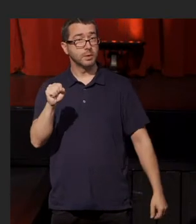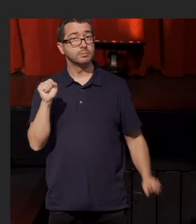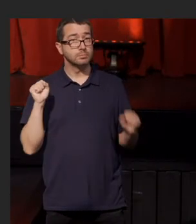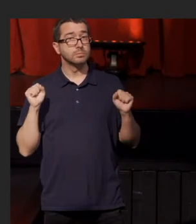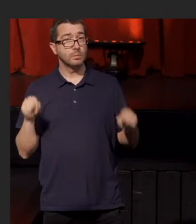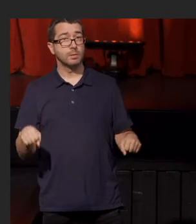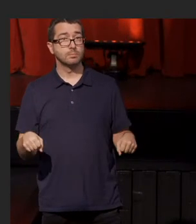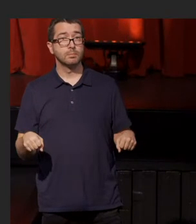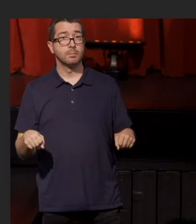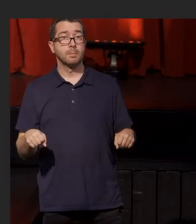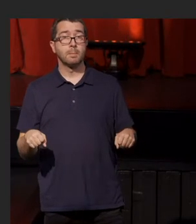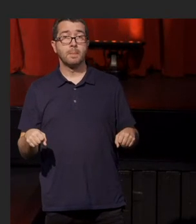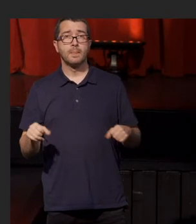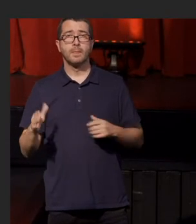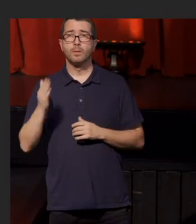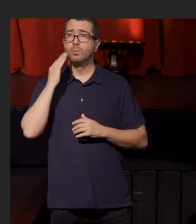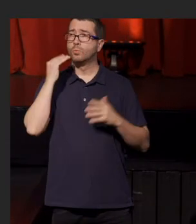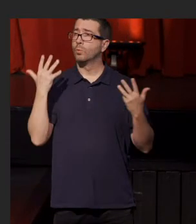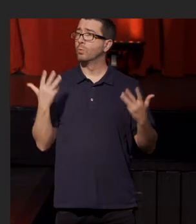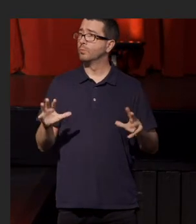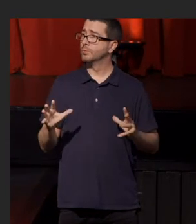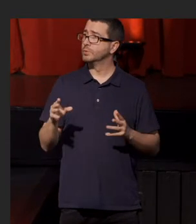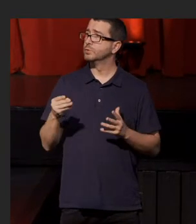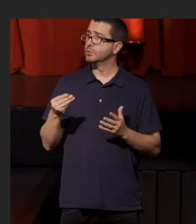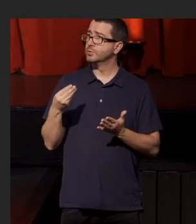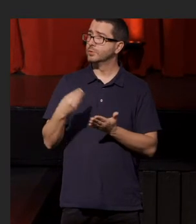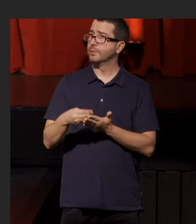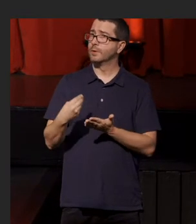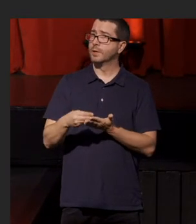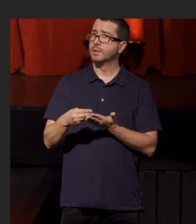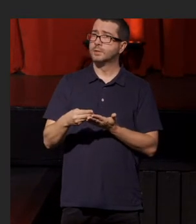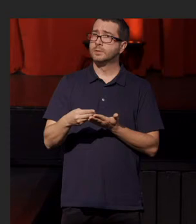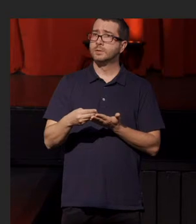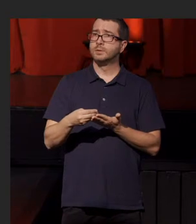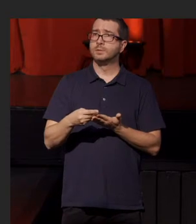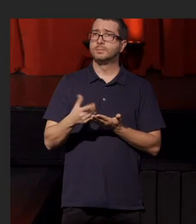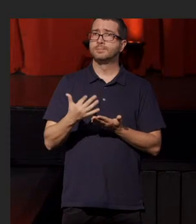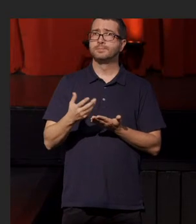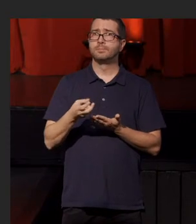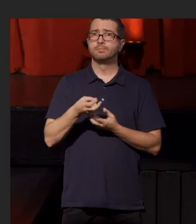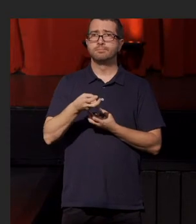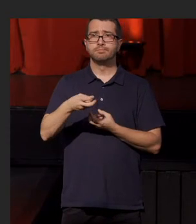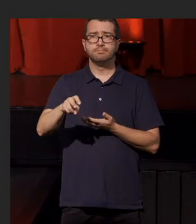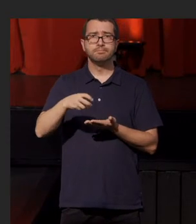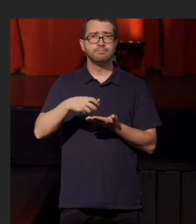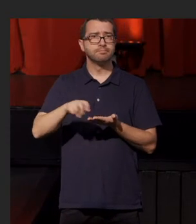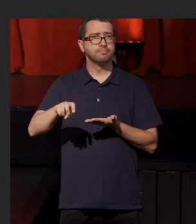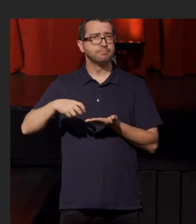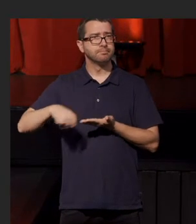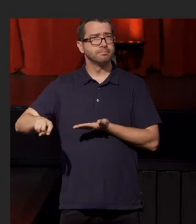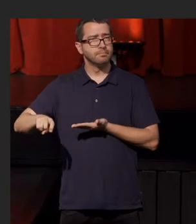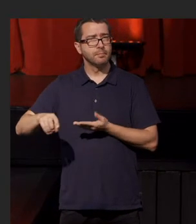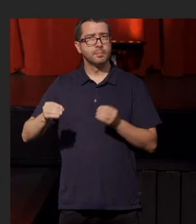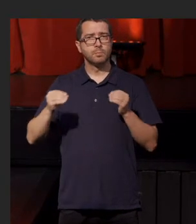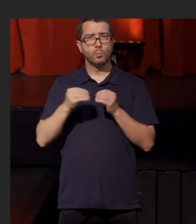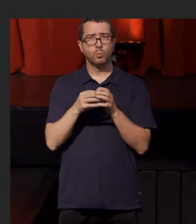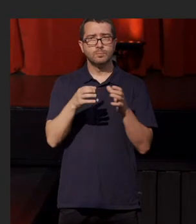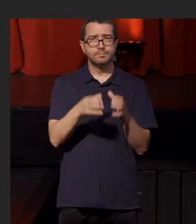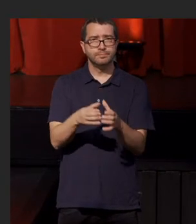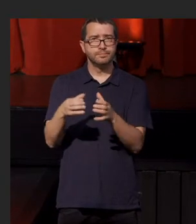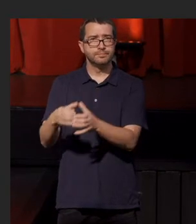know that there is fund transfer among smaller or more niche